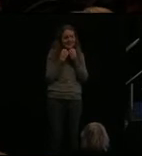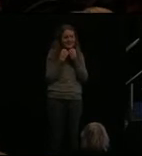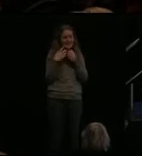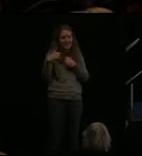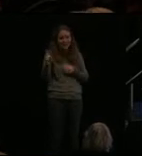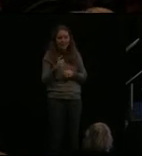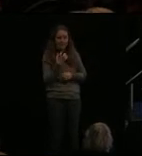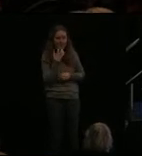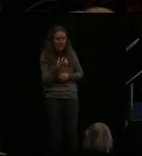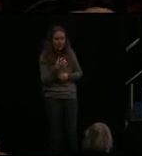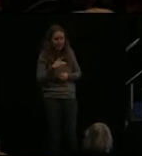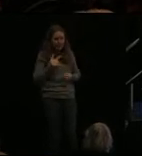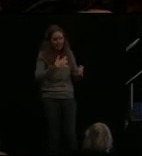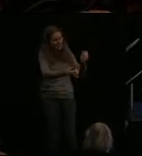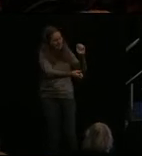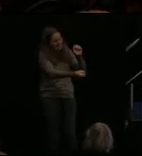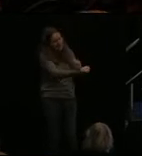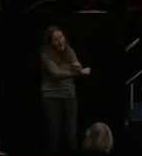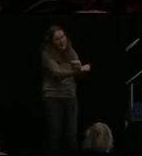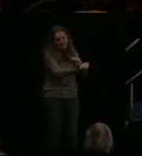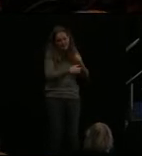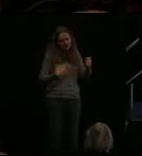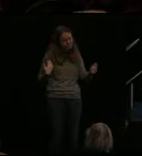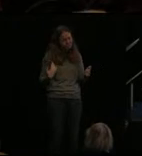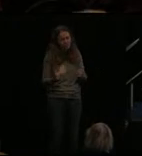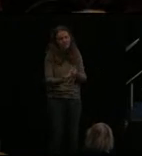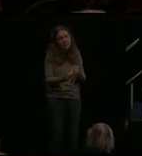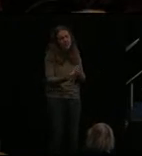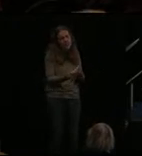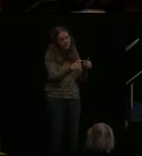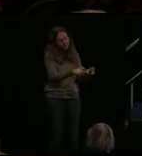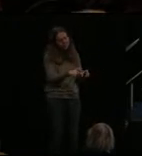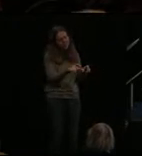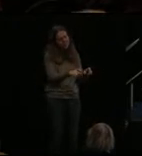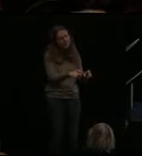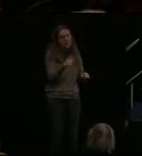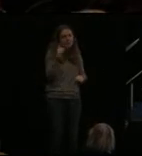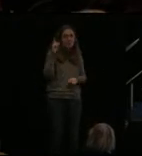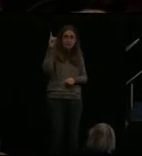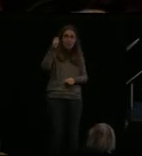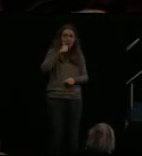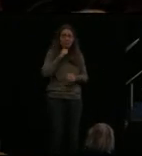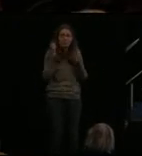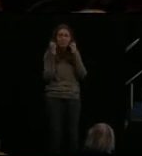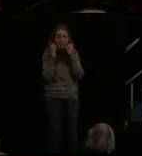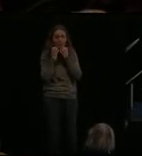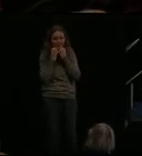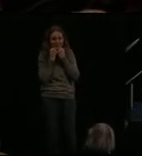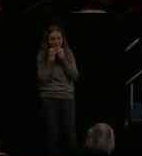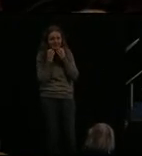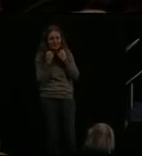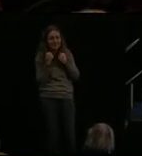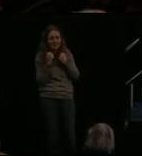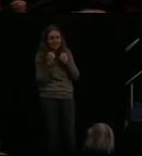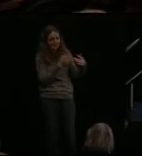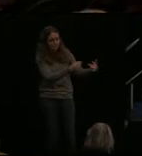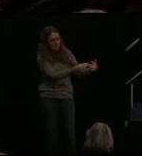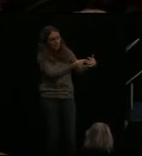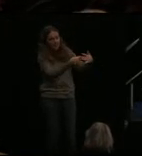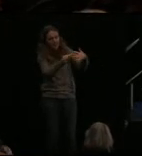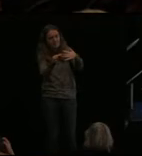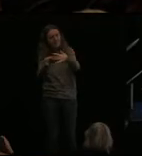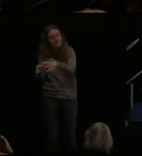people of Israel had lived in slavery for so long, and God used Moses to lead them